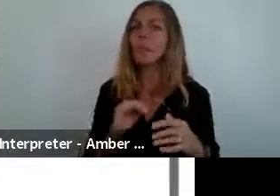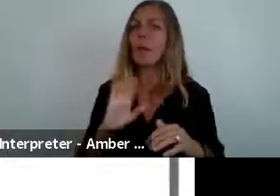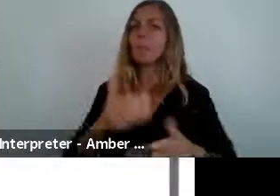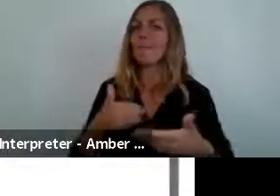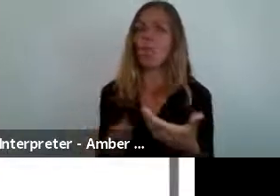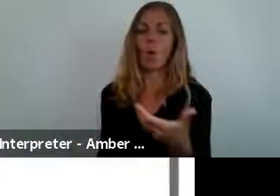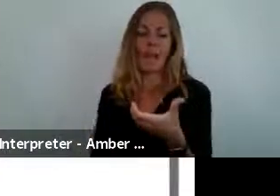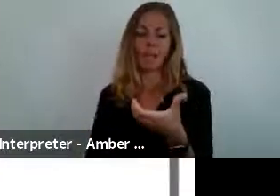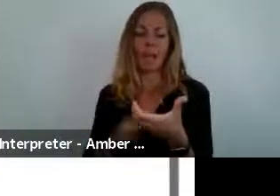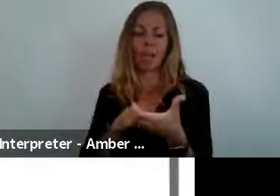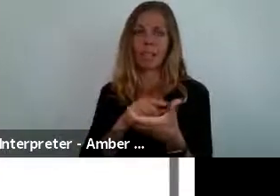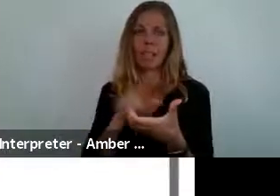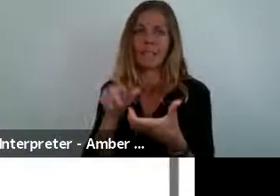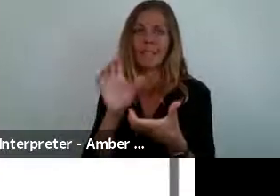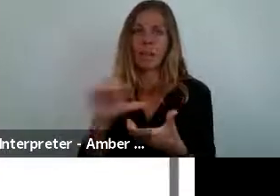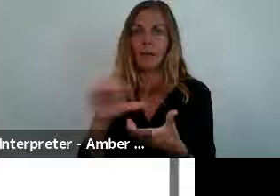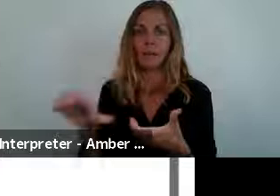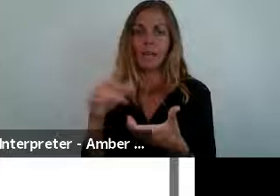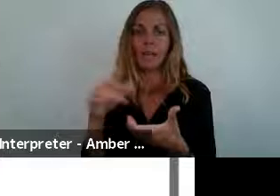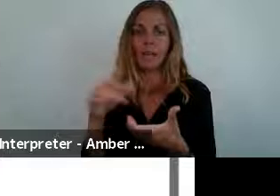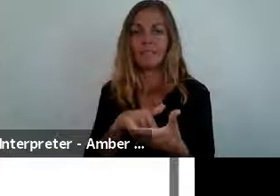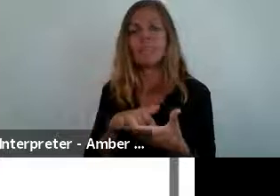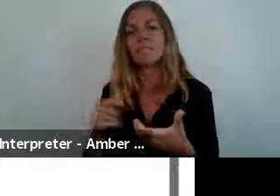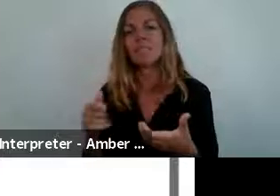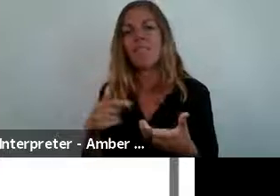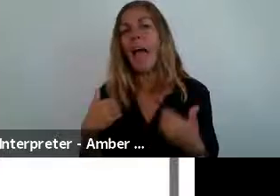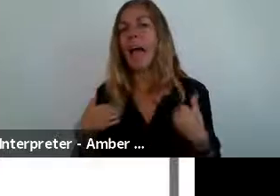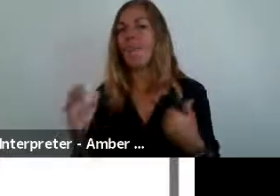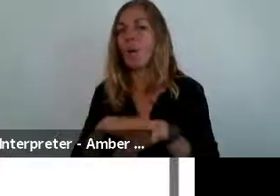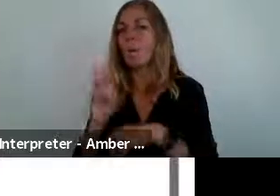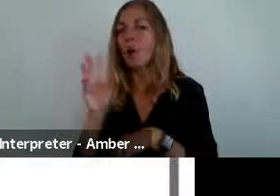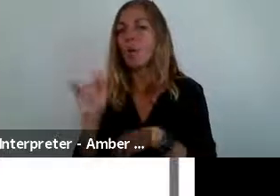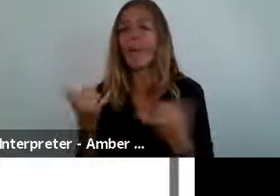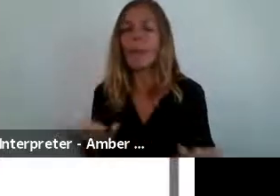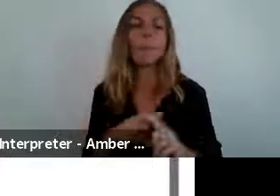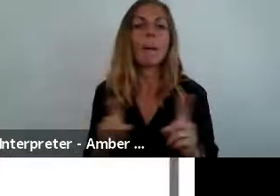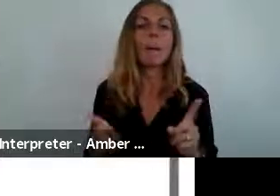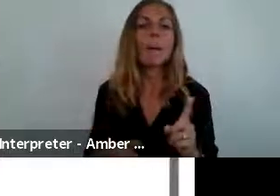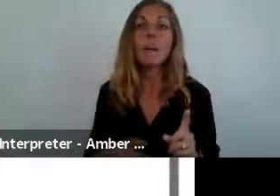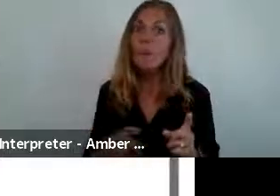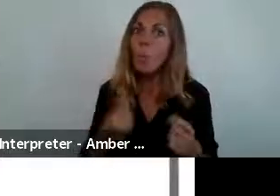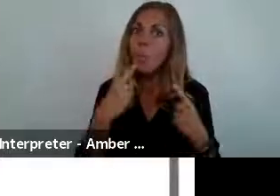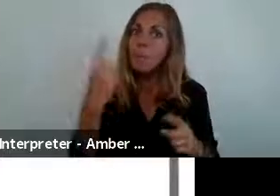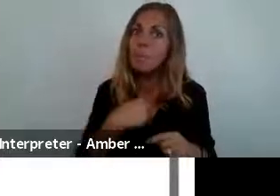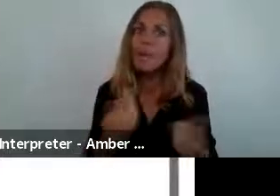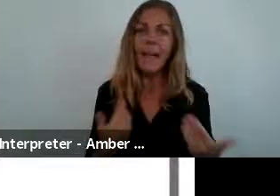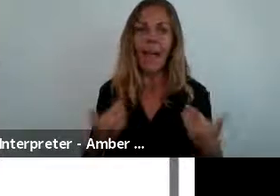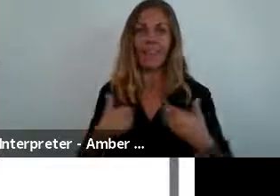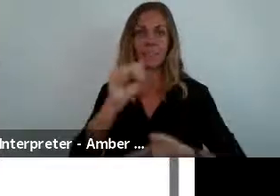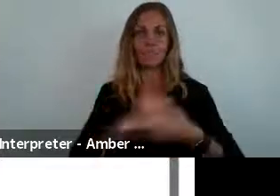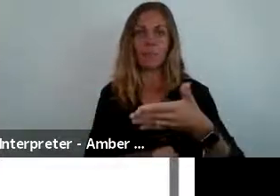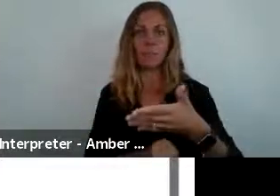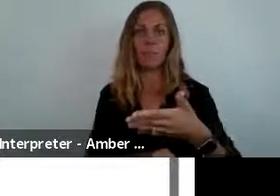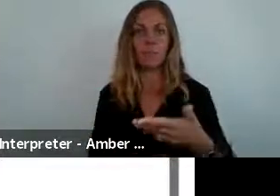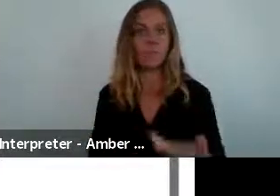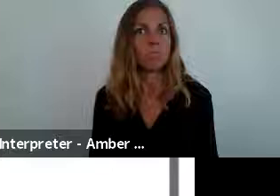captioning that's now available on Broadway. But actually what kind of worked for me was having the script. And so I don't know how